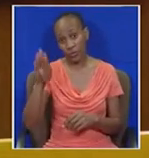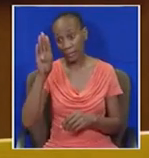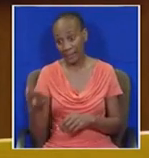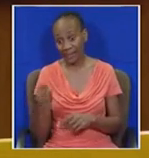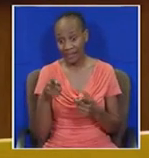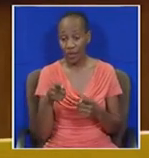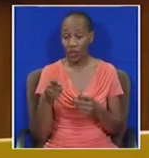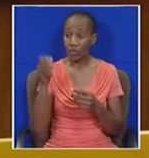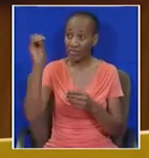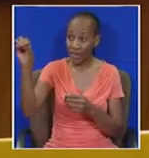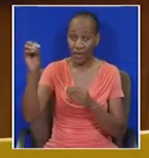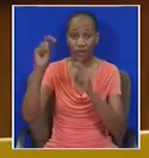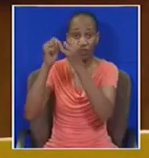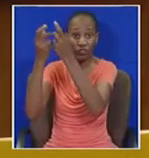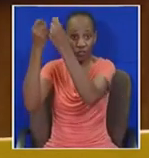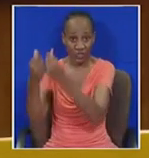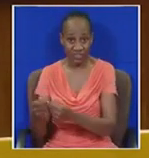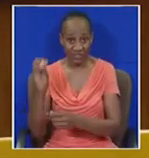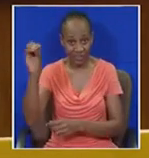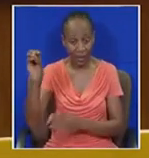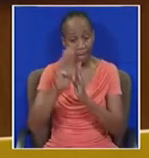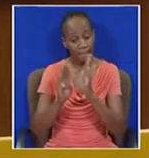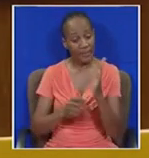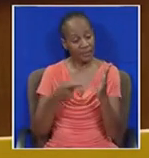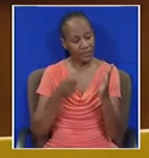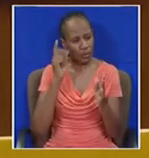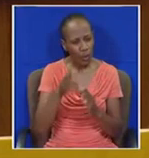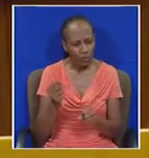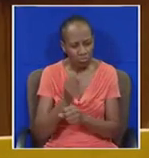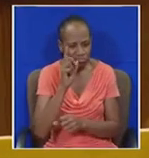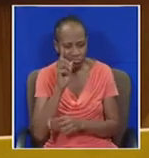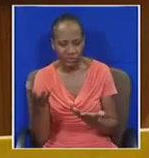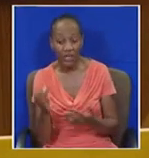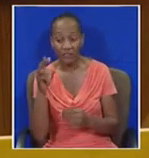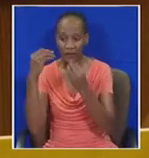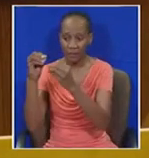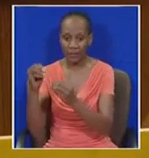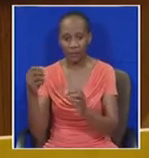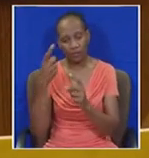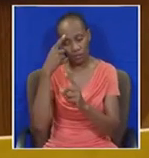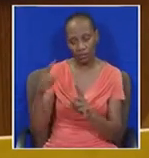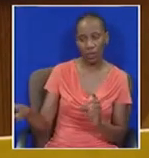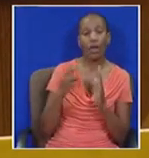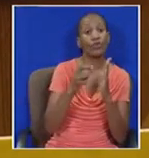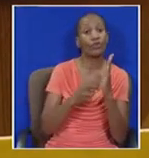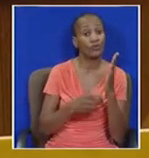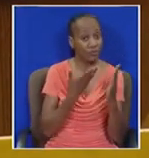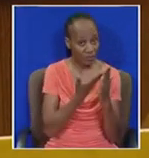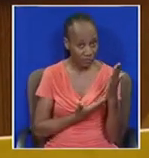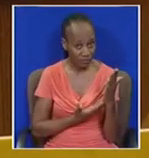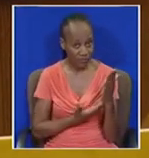National Treasury is going to tackle the area of non-compliance. And this will be beefed